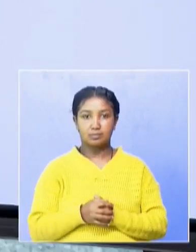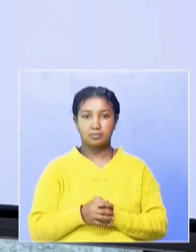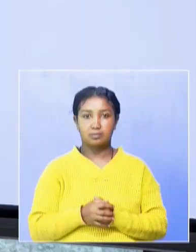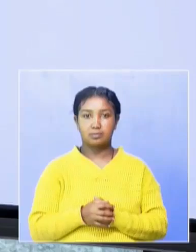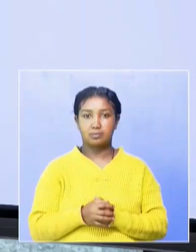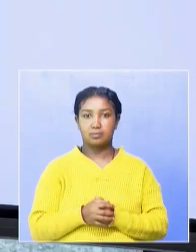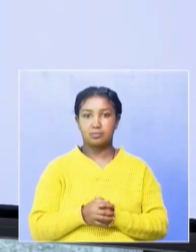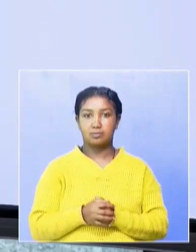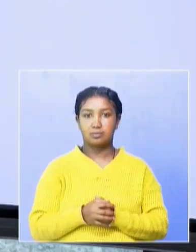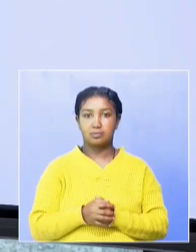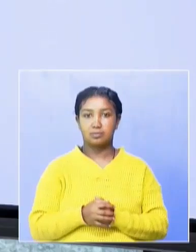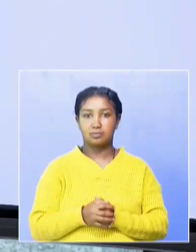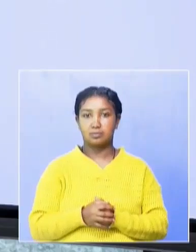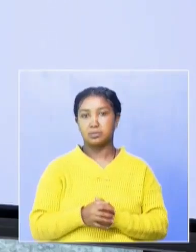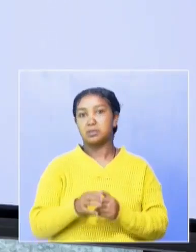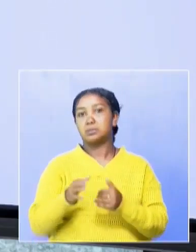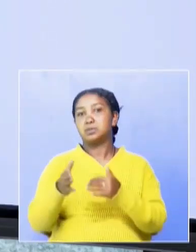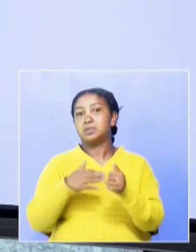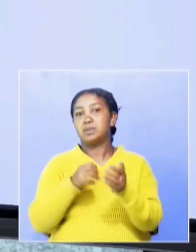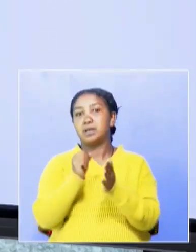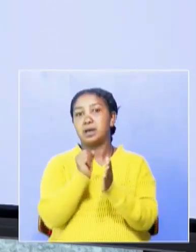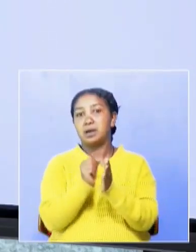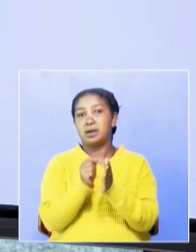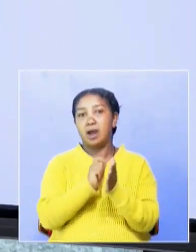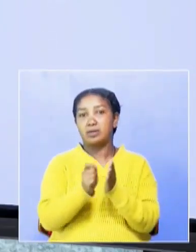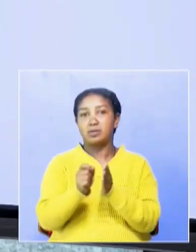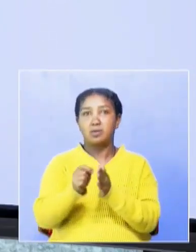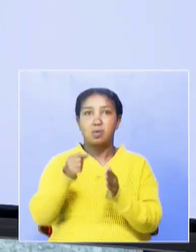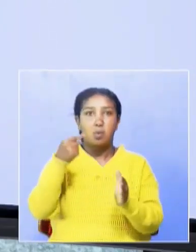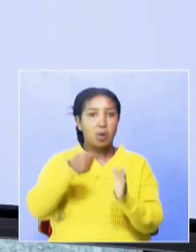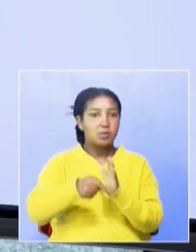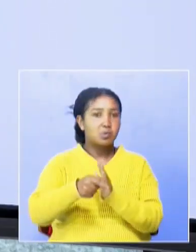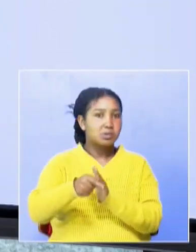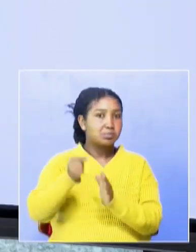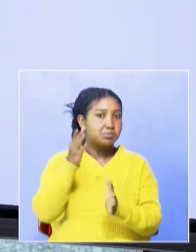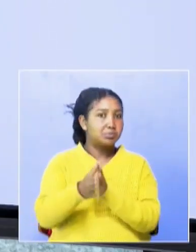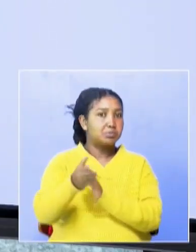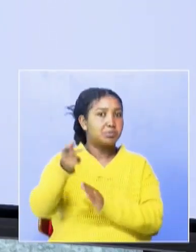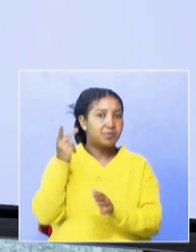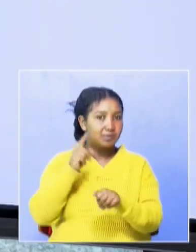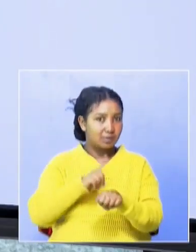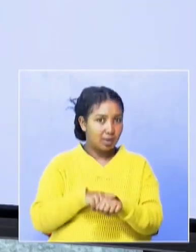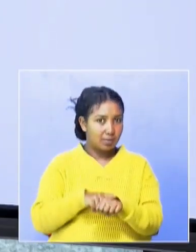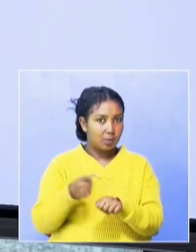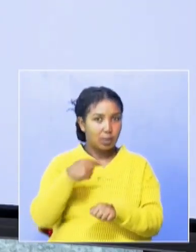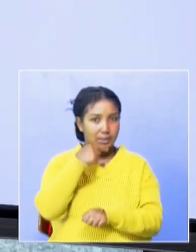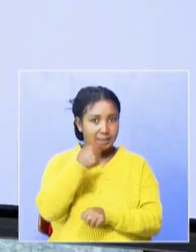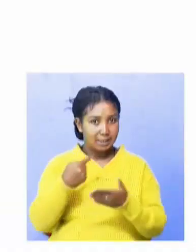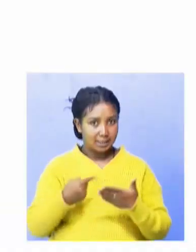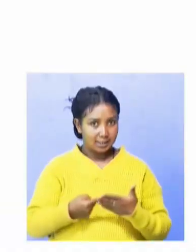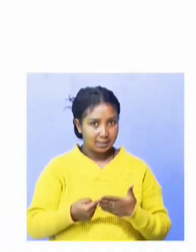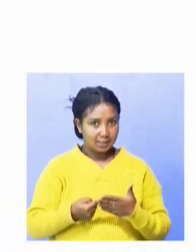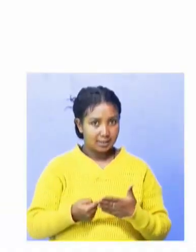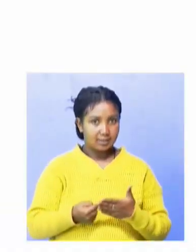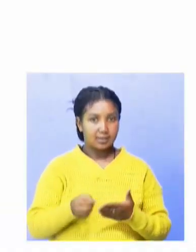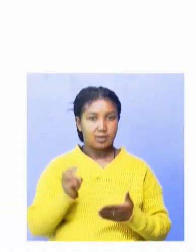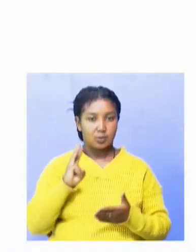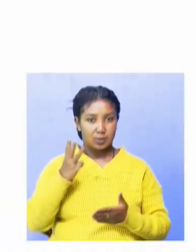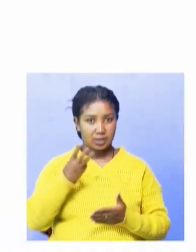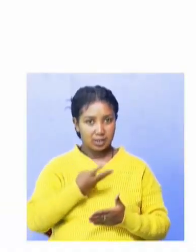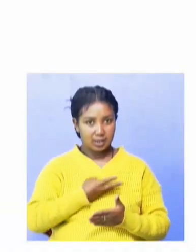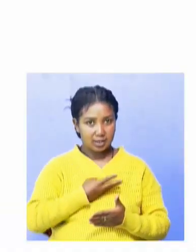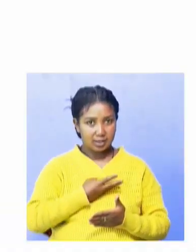when we say this one, we can simply write what was happening in the previous. Maybe we can say here,